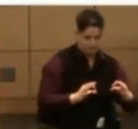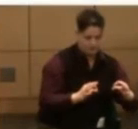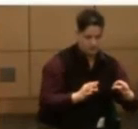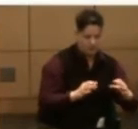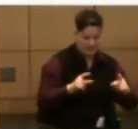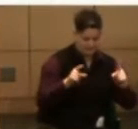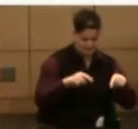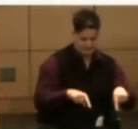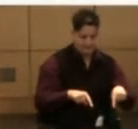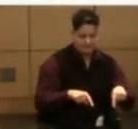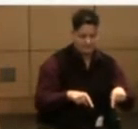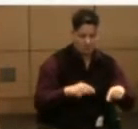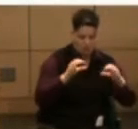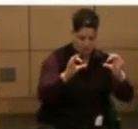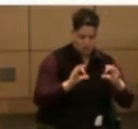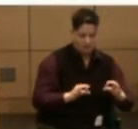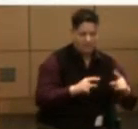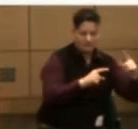nerve.